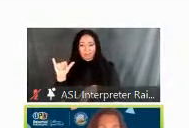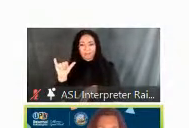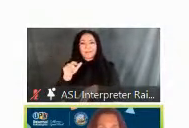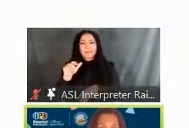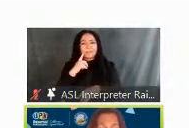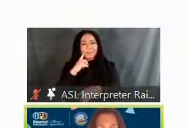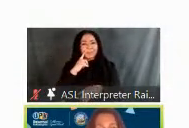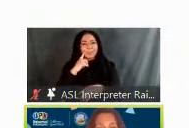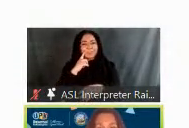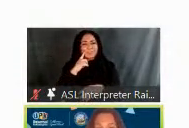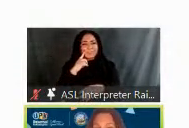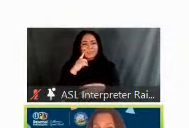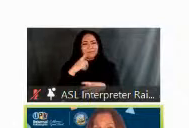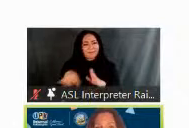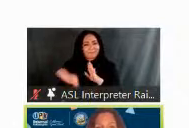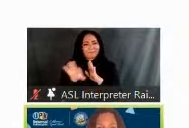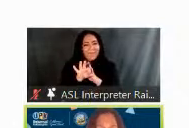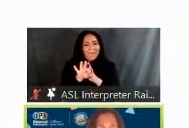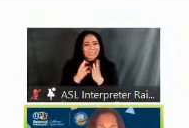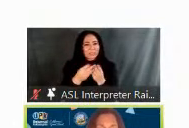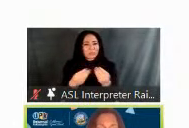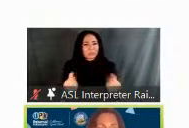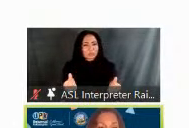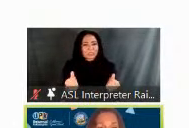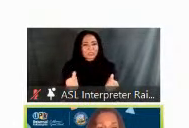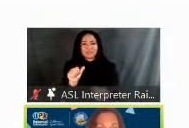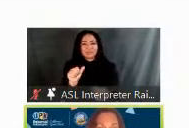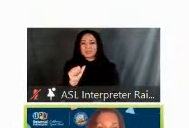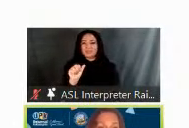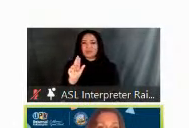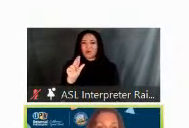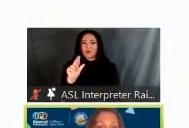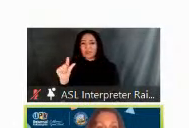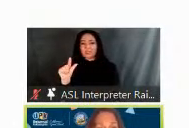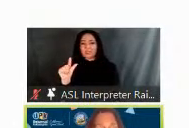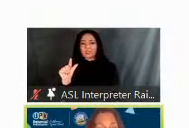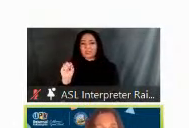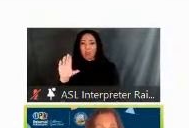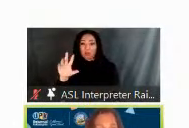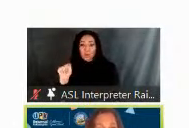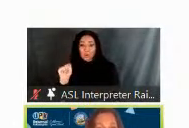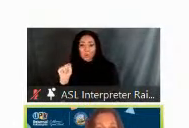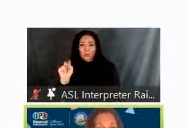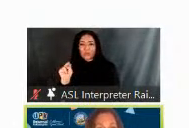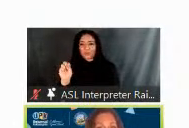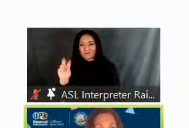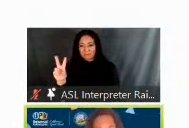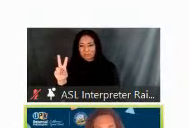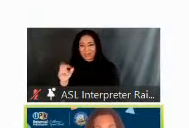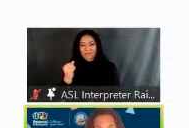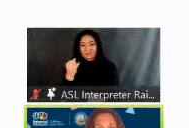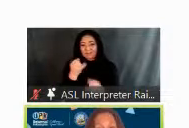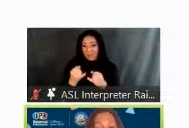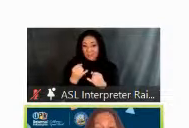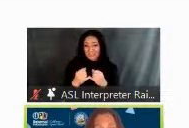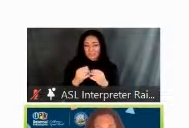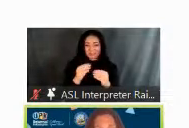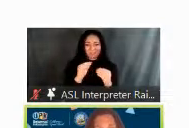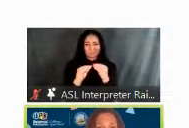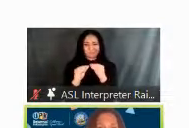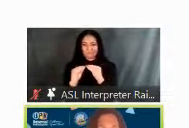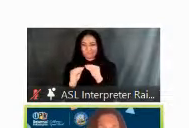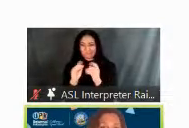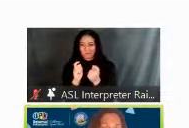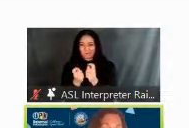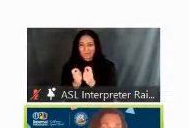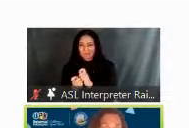in October, September, October, and November. Finally, we'll move into the report development and refinement period in